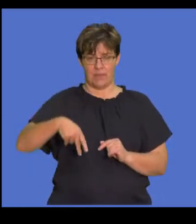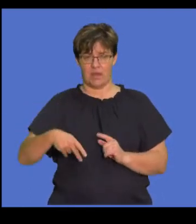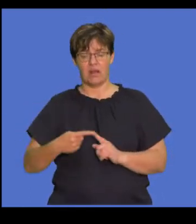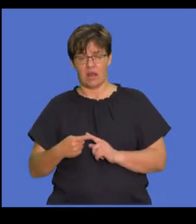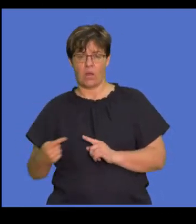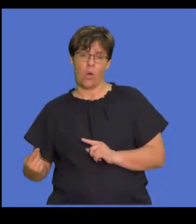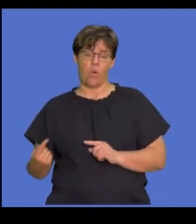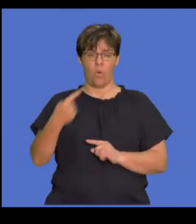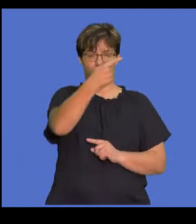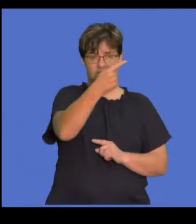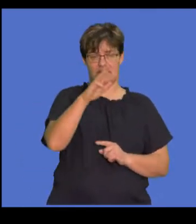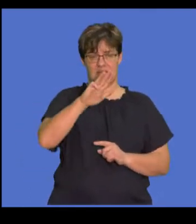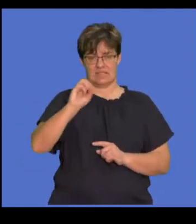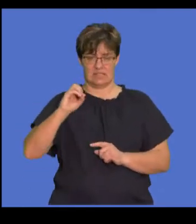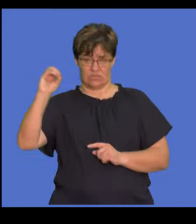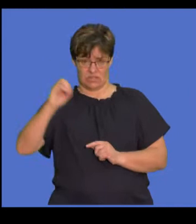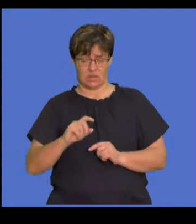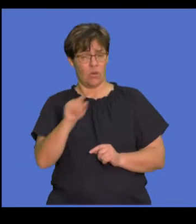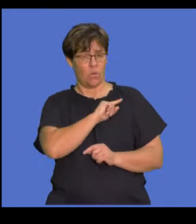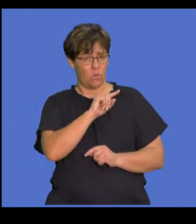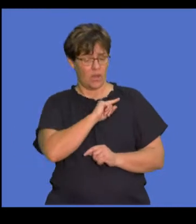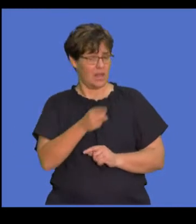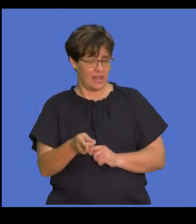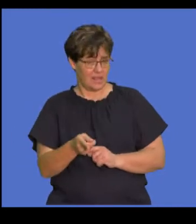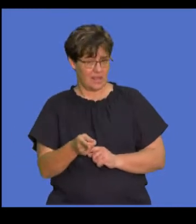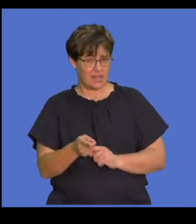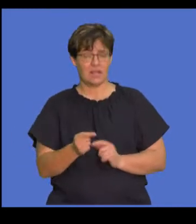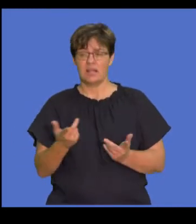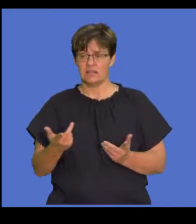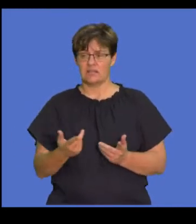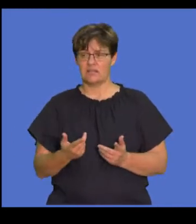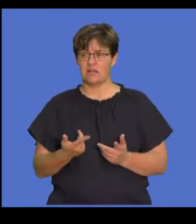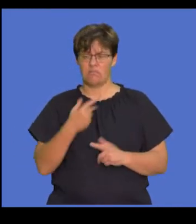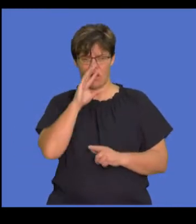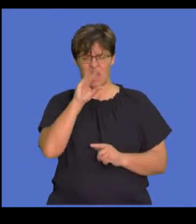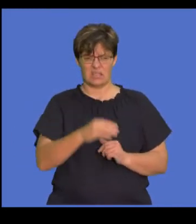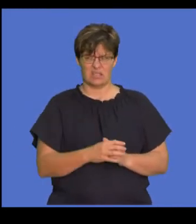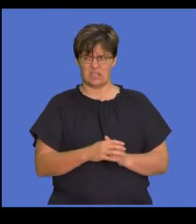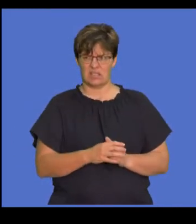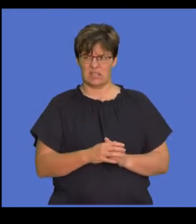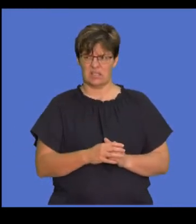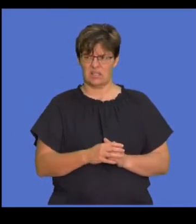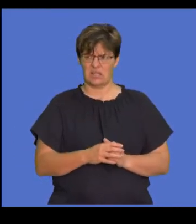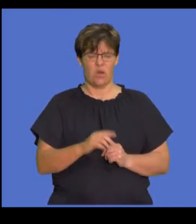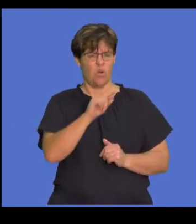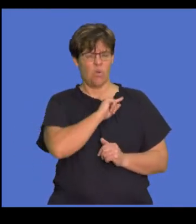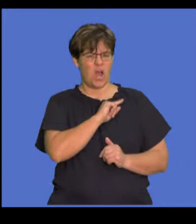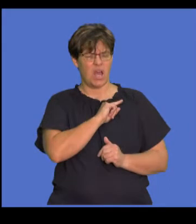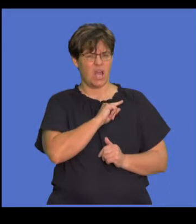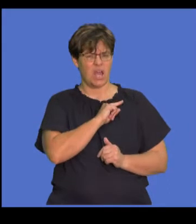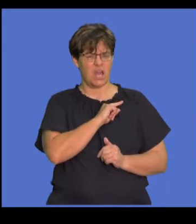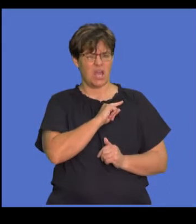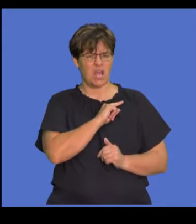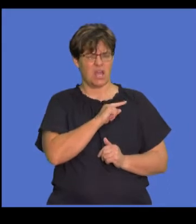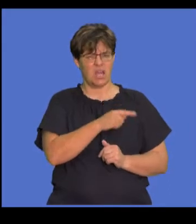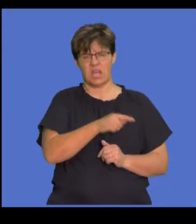hypotenuse because it's opposite the 90 degrees. And also, one of the big questions people normally ask is,